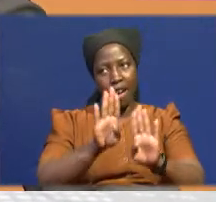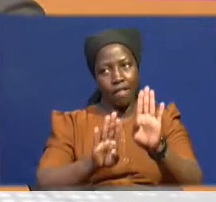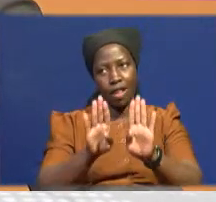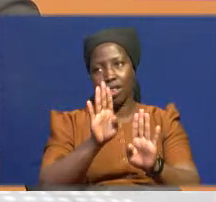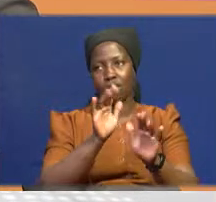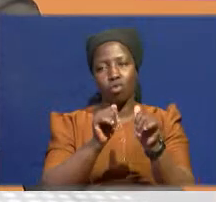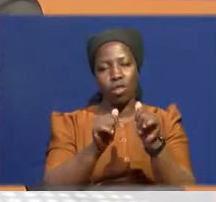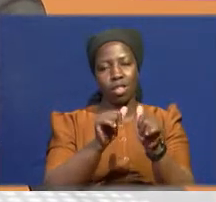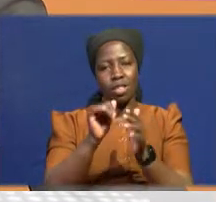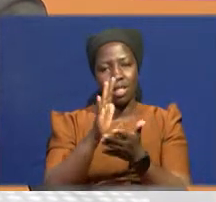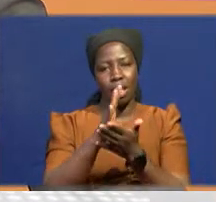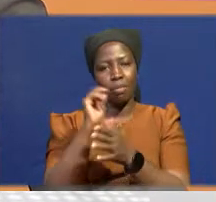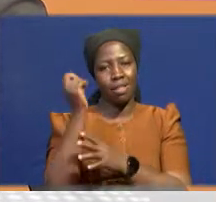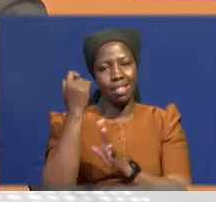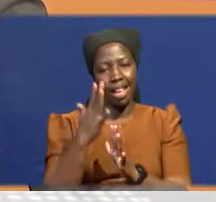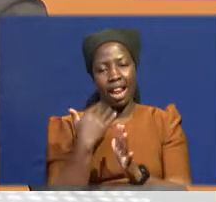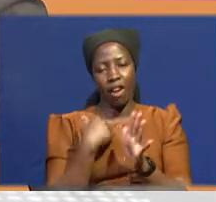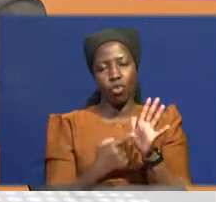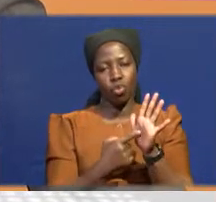times exhibited,